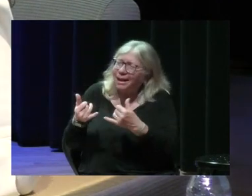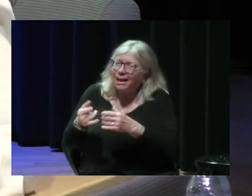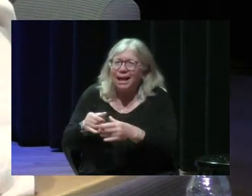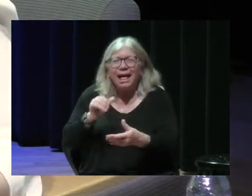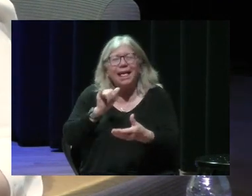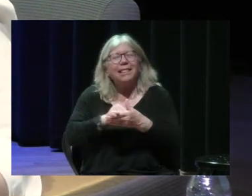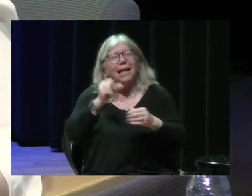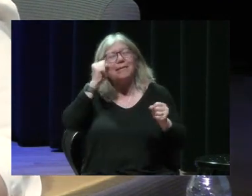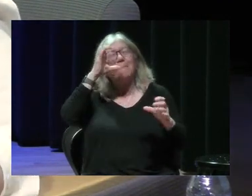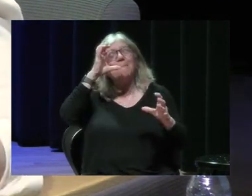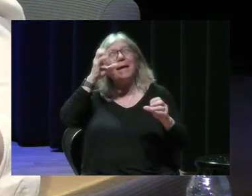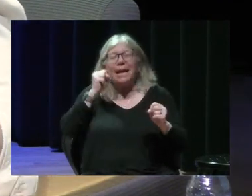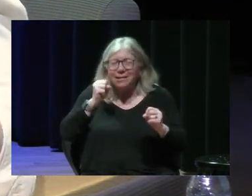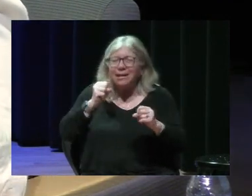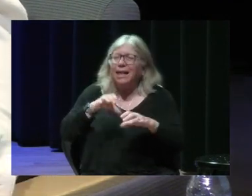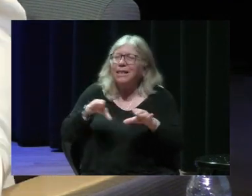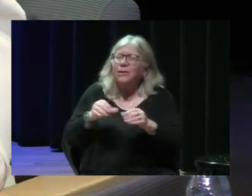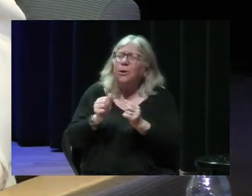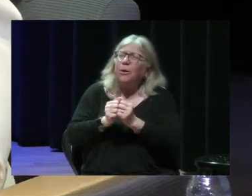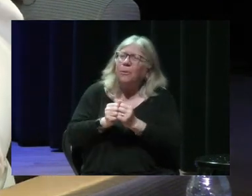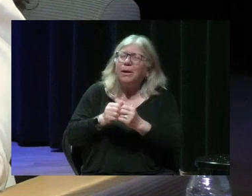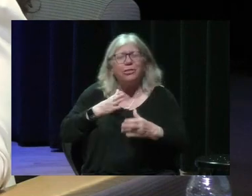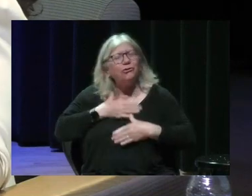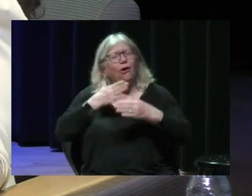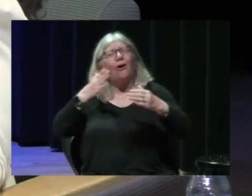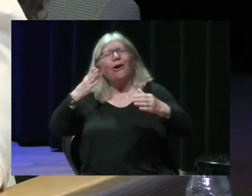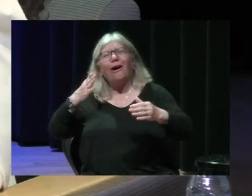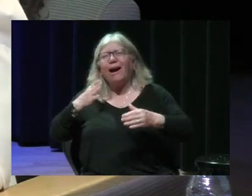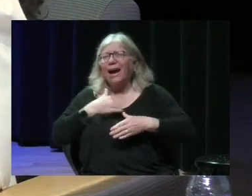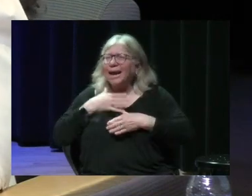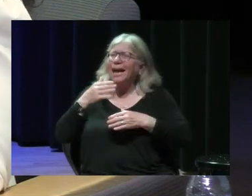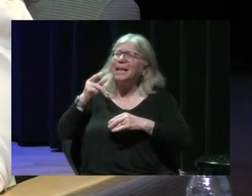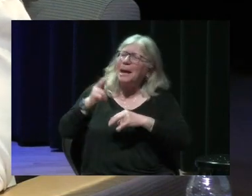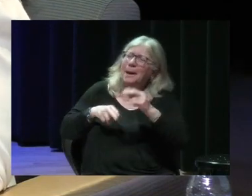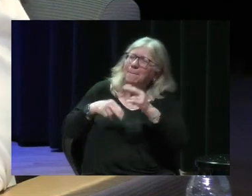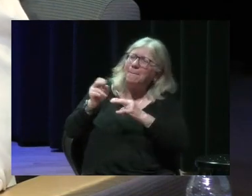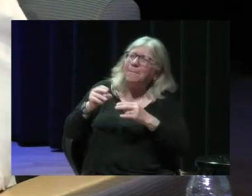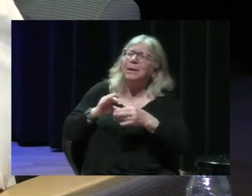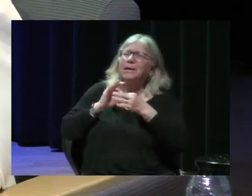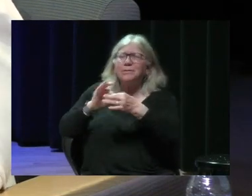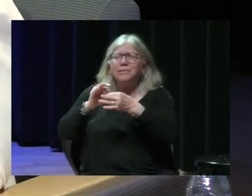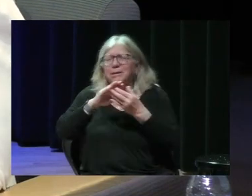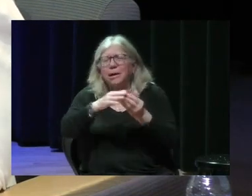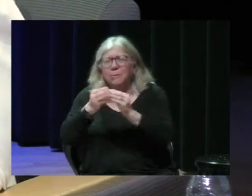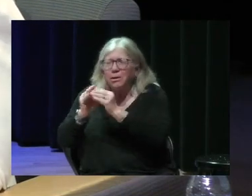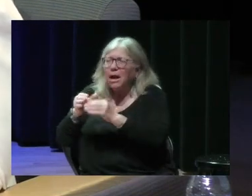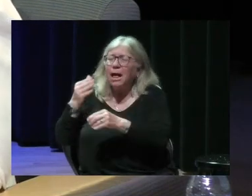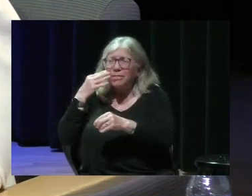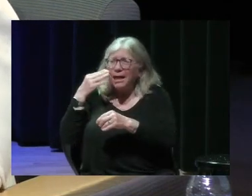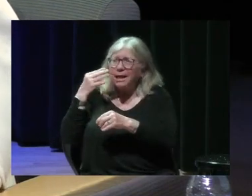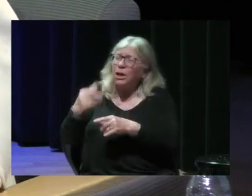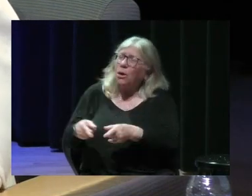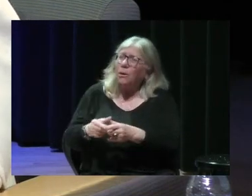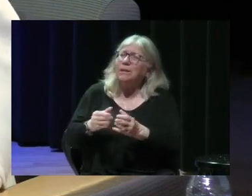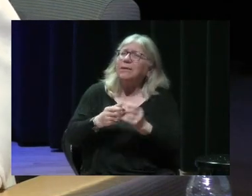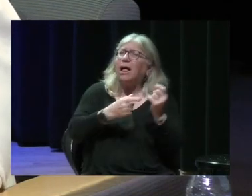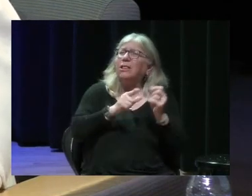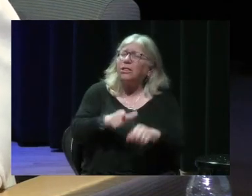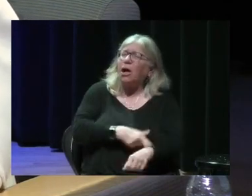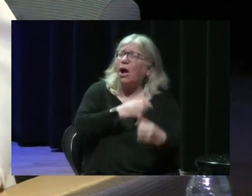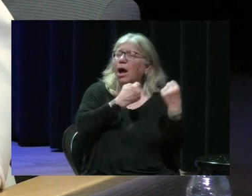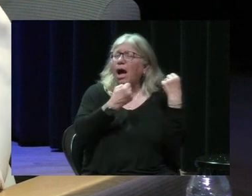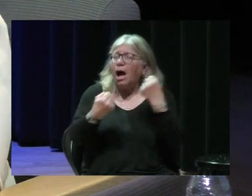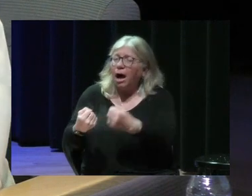That's amazing. And they do it with a lot of joy, and it builds a lot of community among them, and they know it's a long haul. And that is